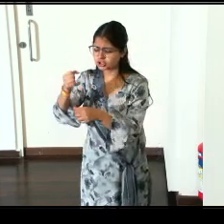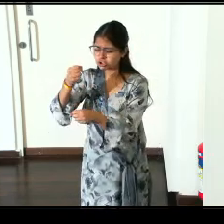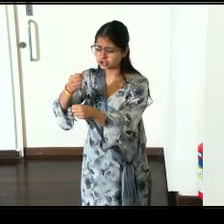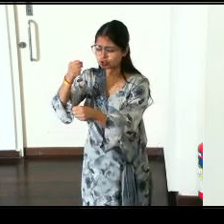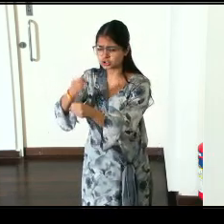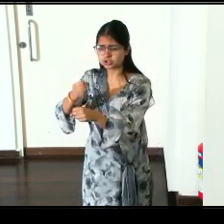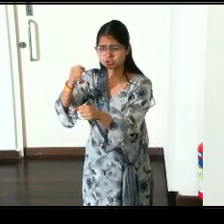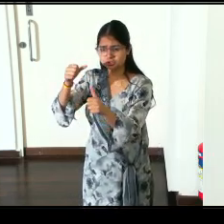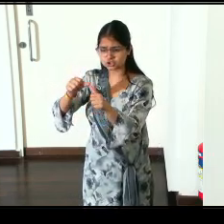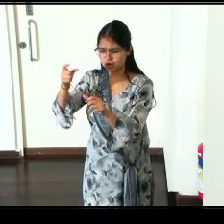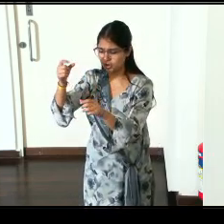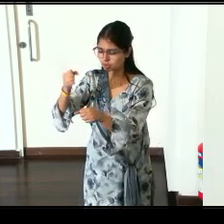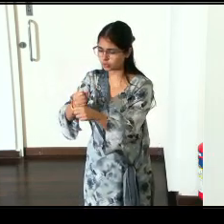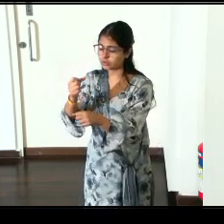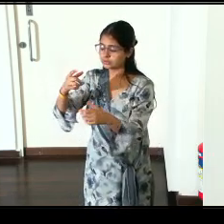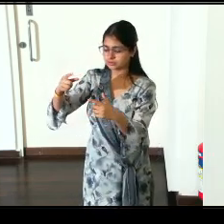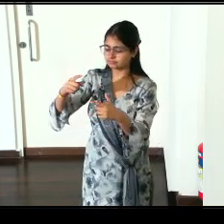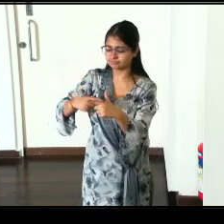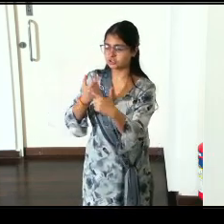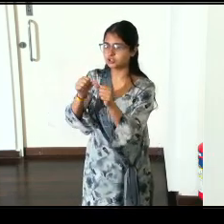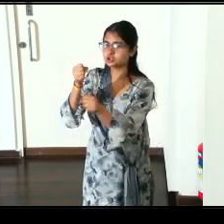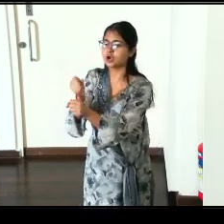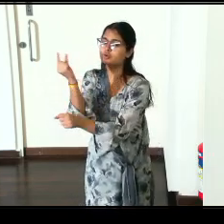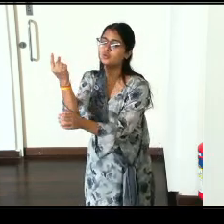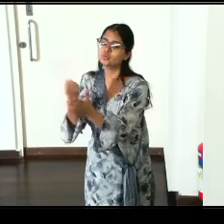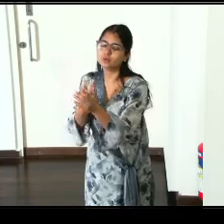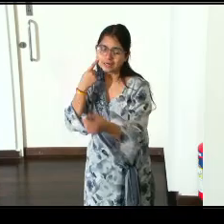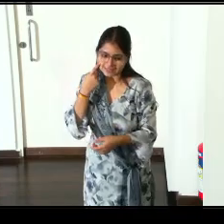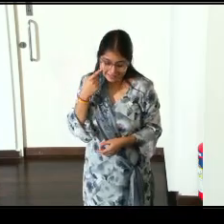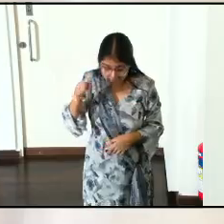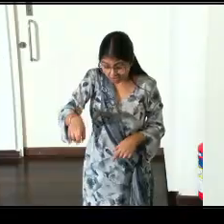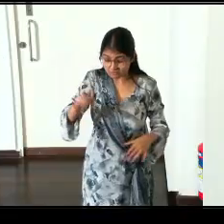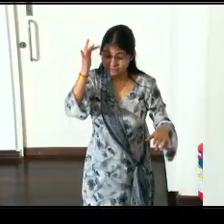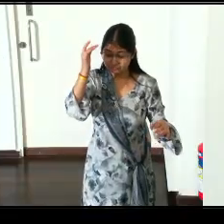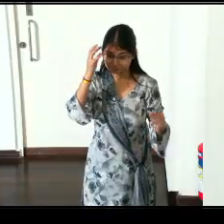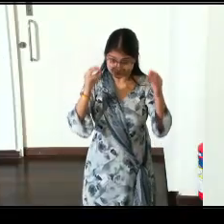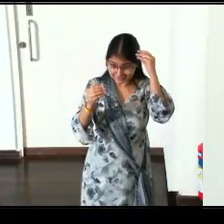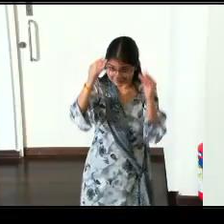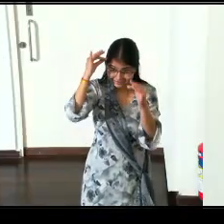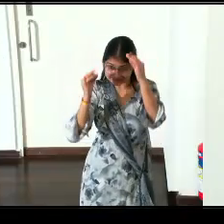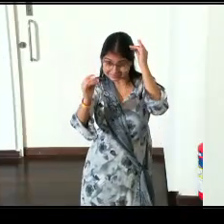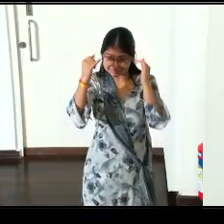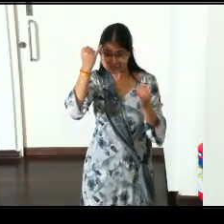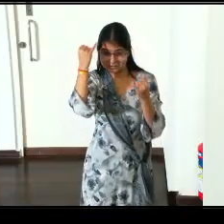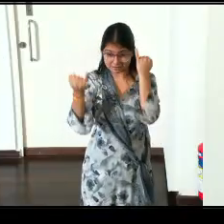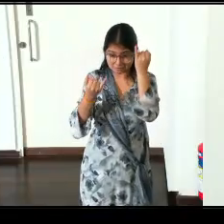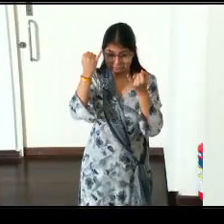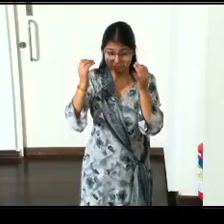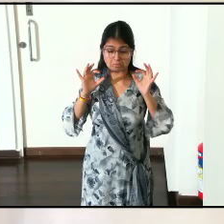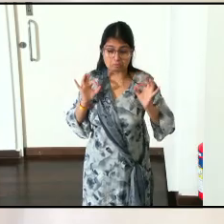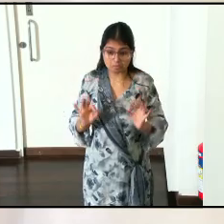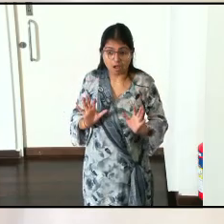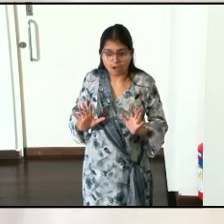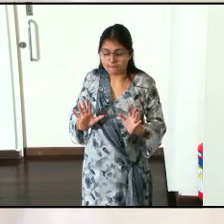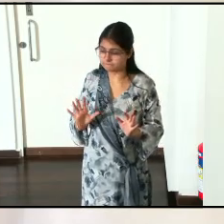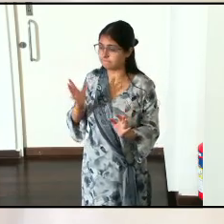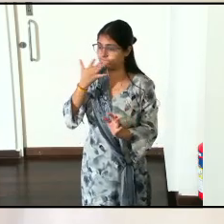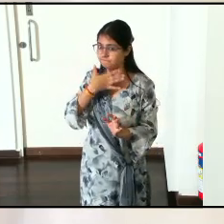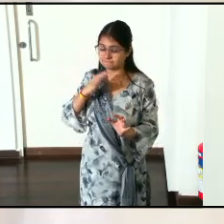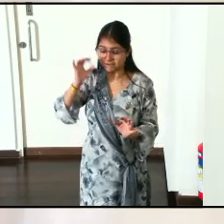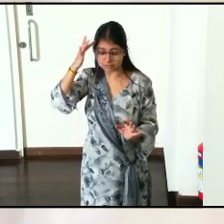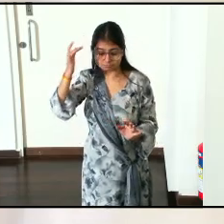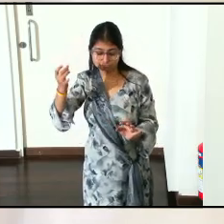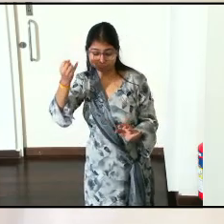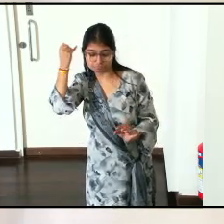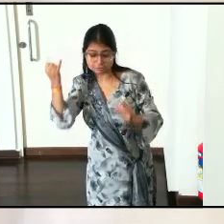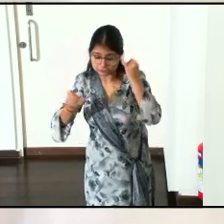Kamla had this very creative and what shall we say, active mind, and she